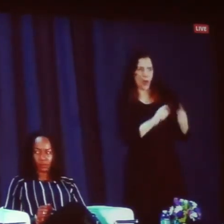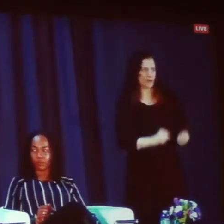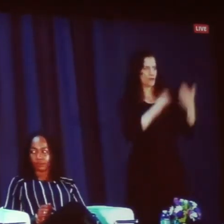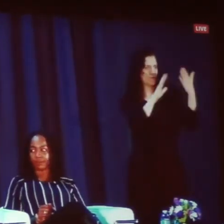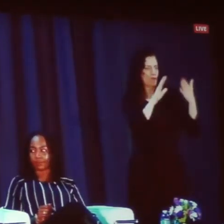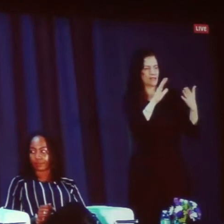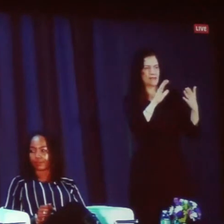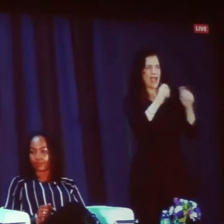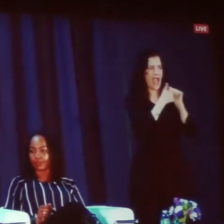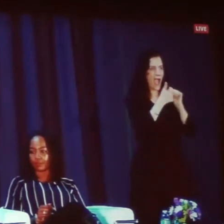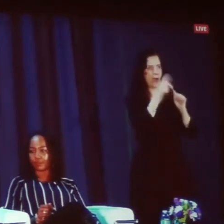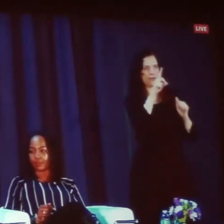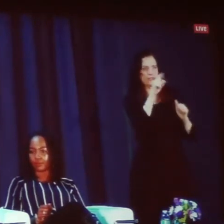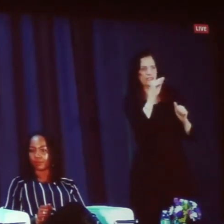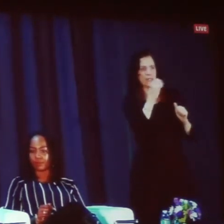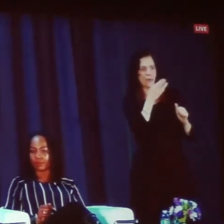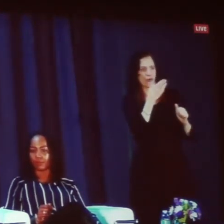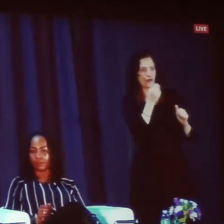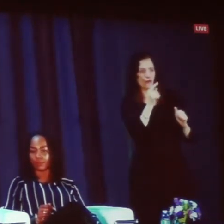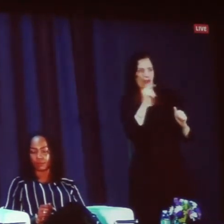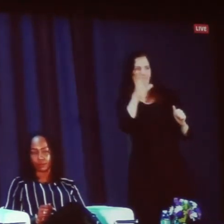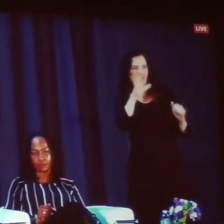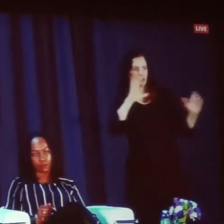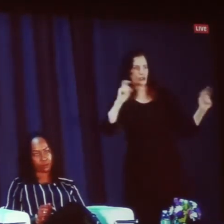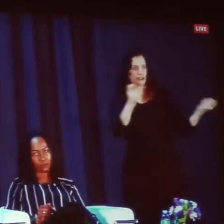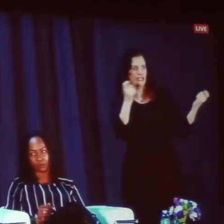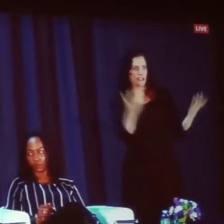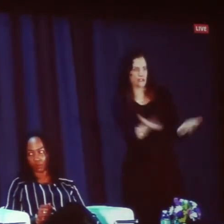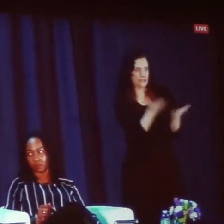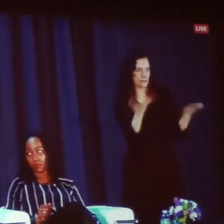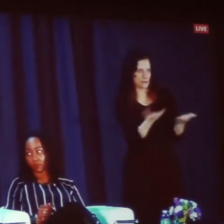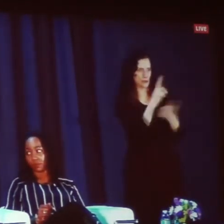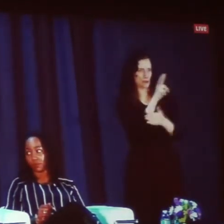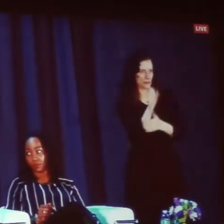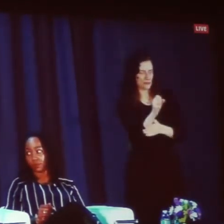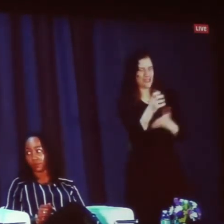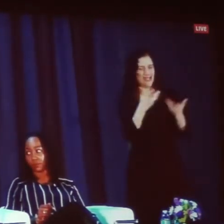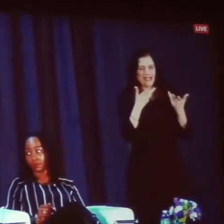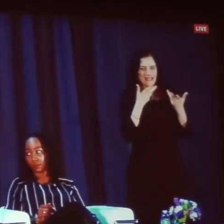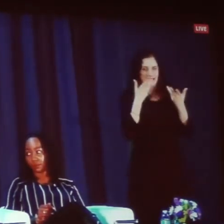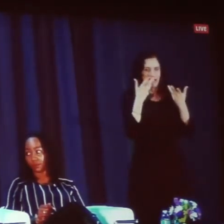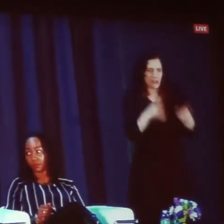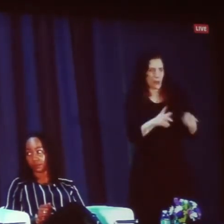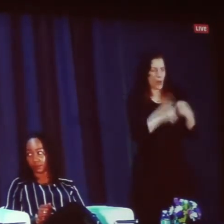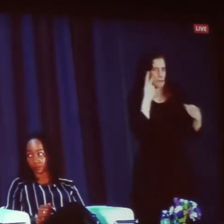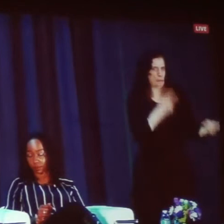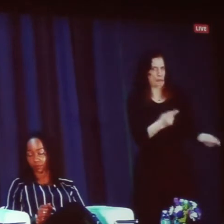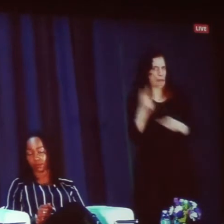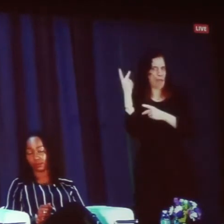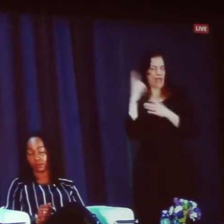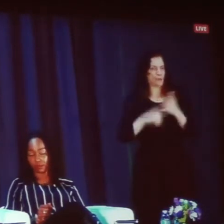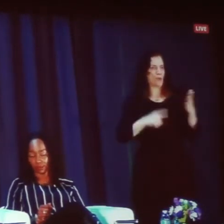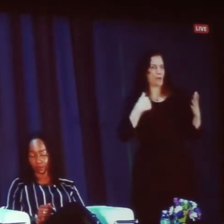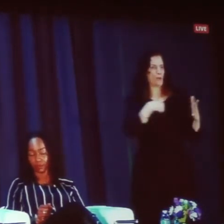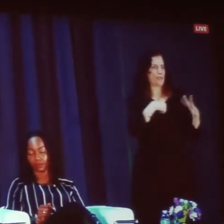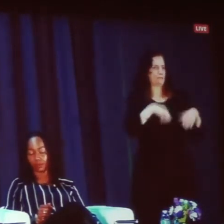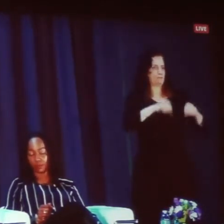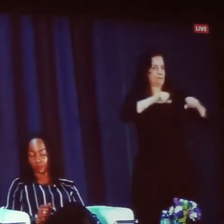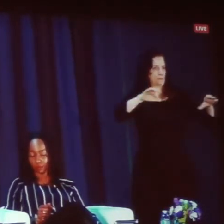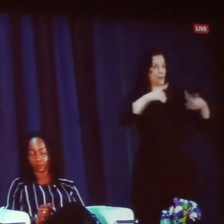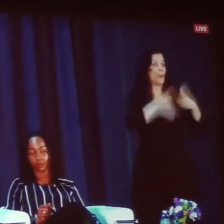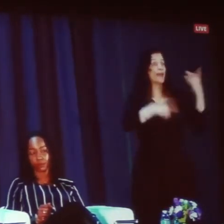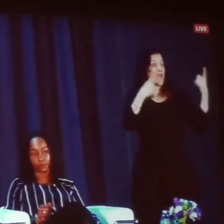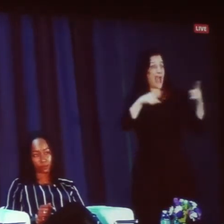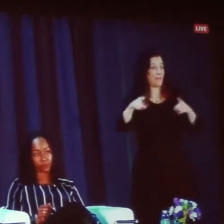shift in this country, don't want to deal with the unholy past and the really